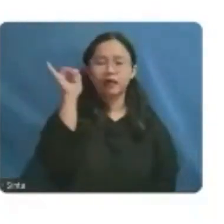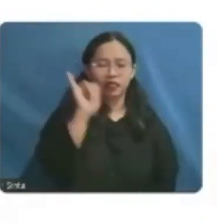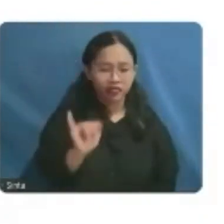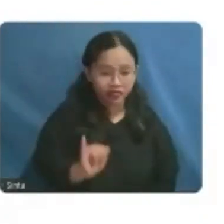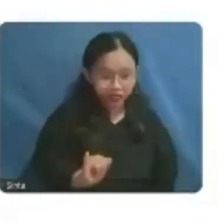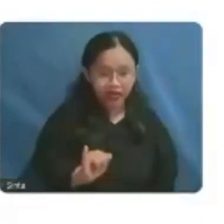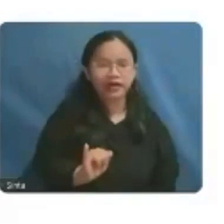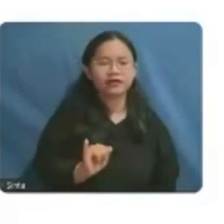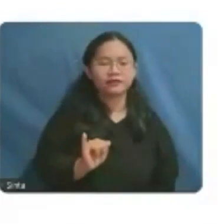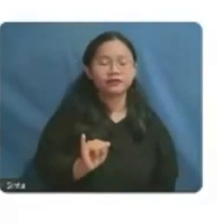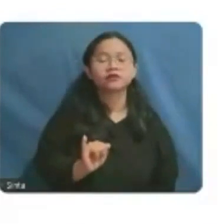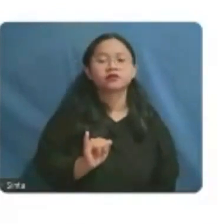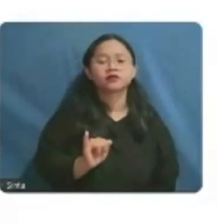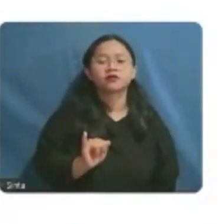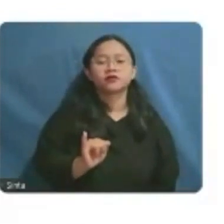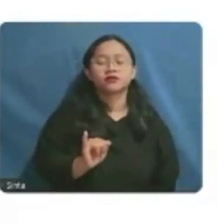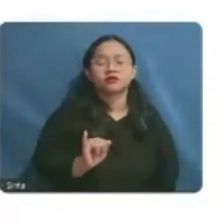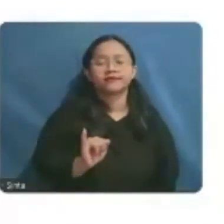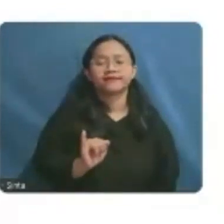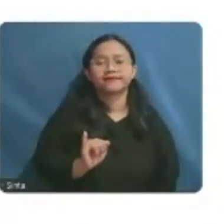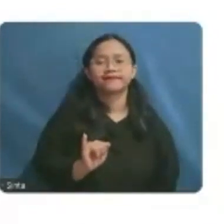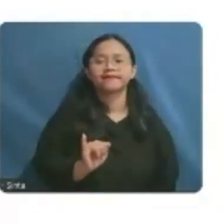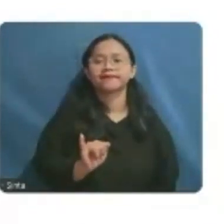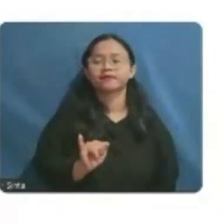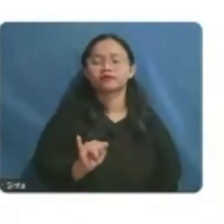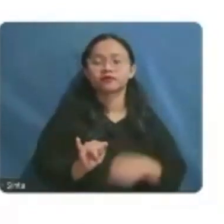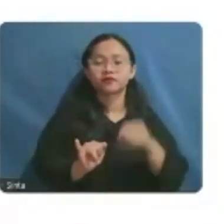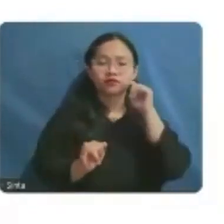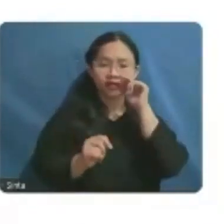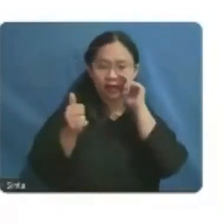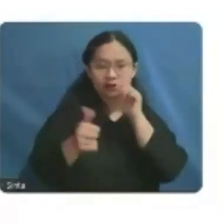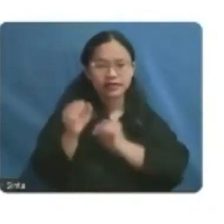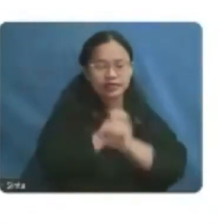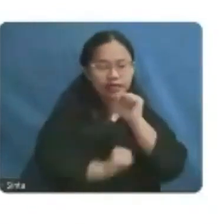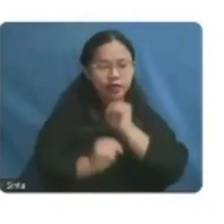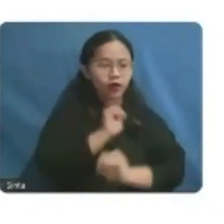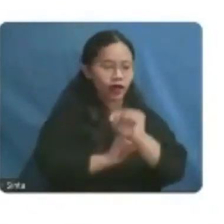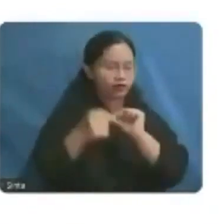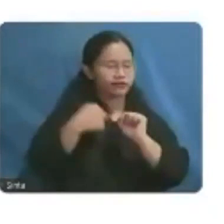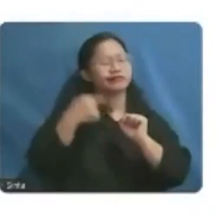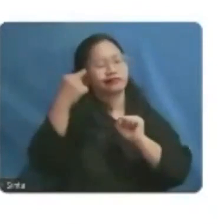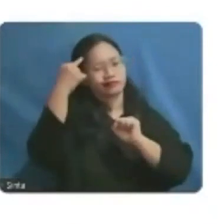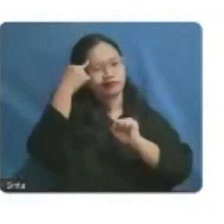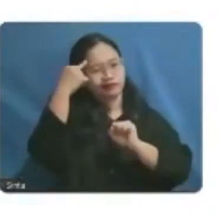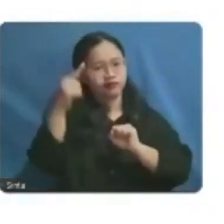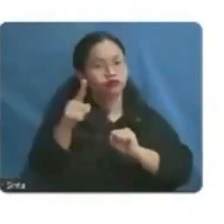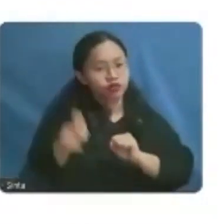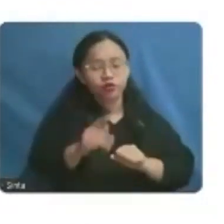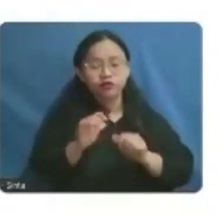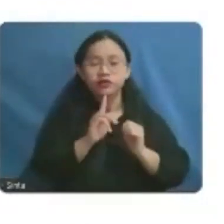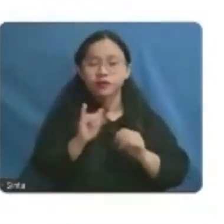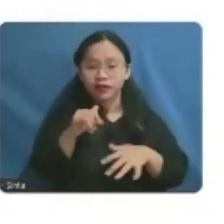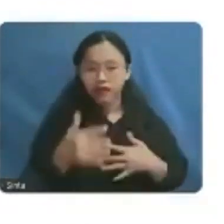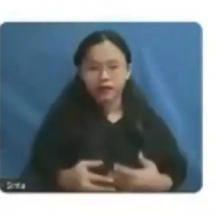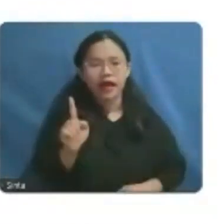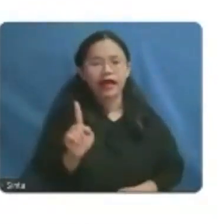the amount of greenhouse gases. So the end result is the same. The product